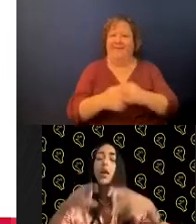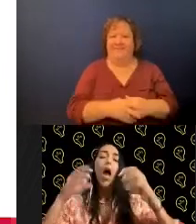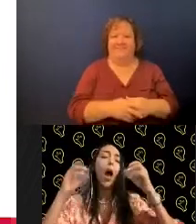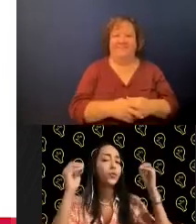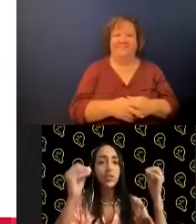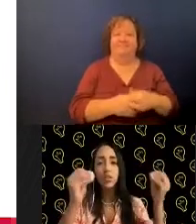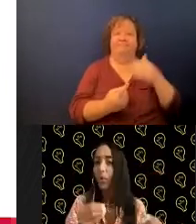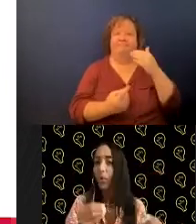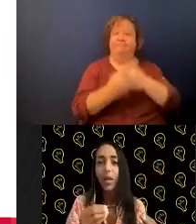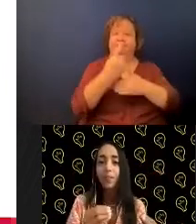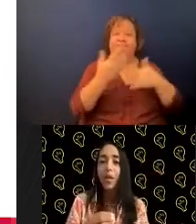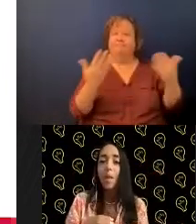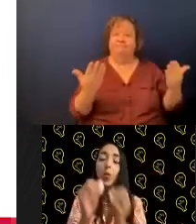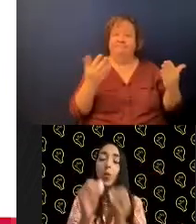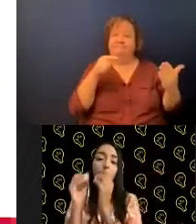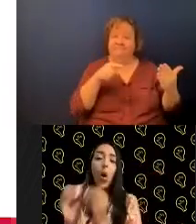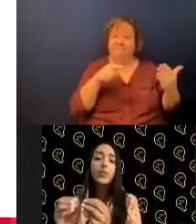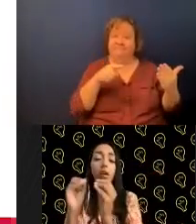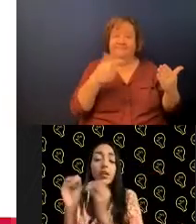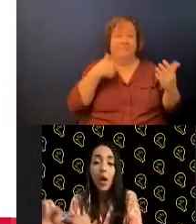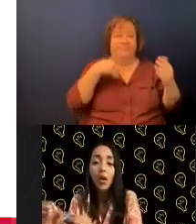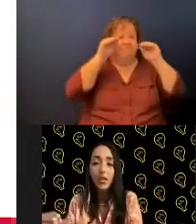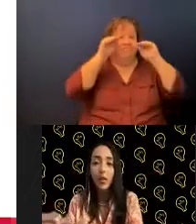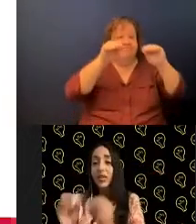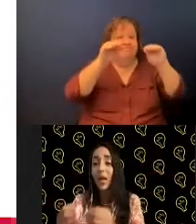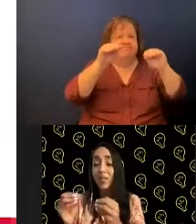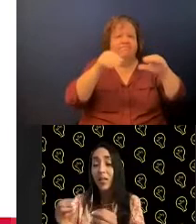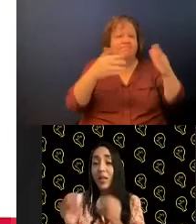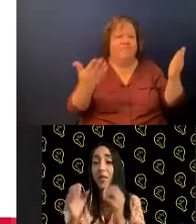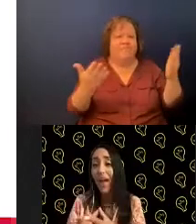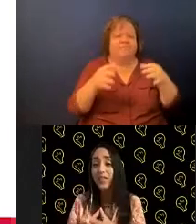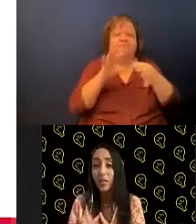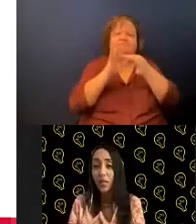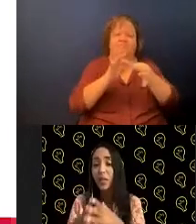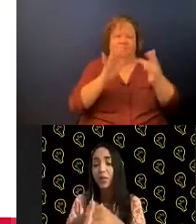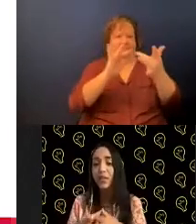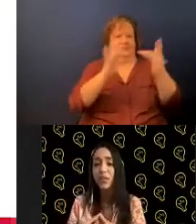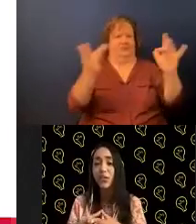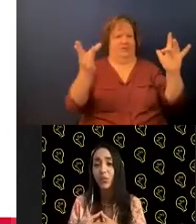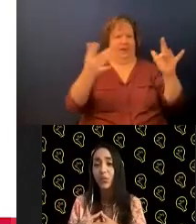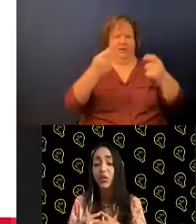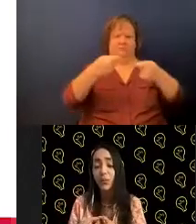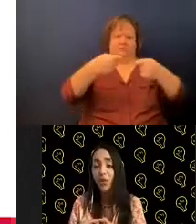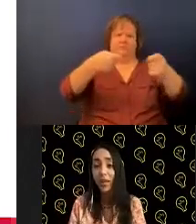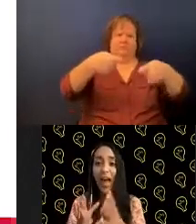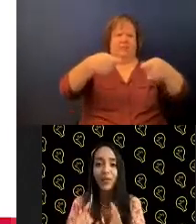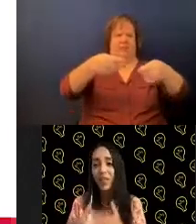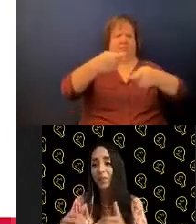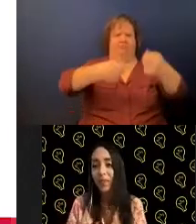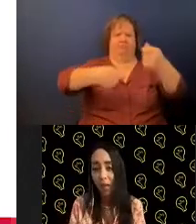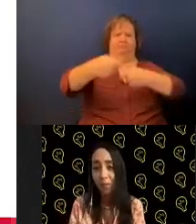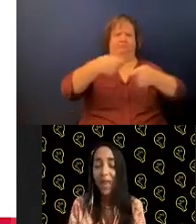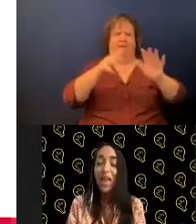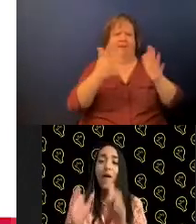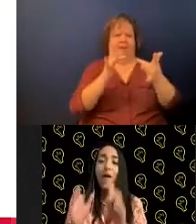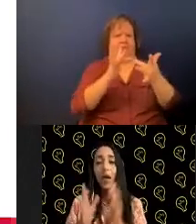students about digital marketing, but we were also conducting this amazing and fascinating implementation research project at the same